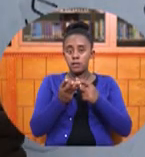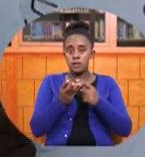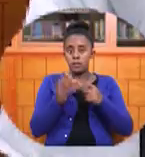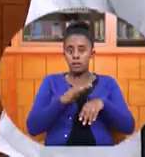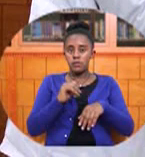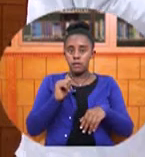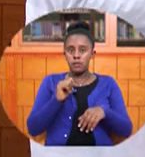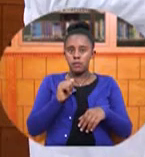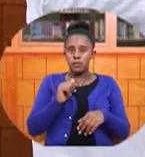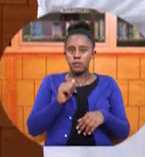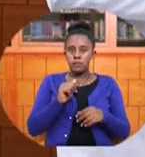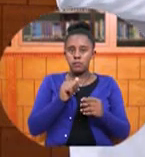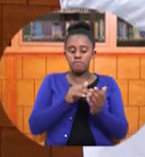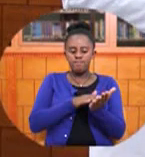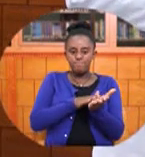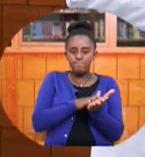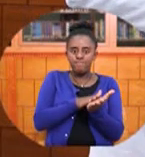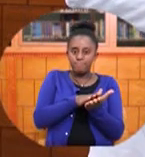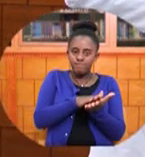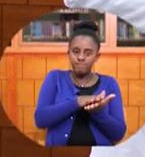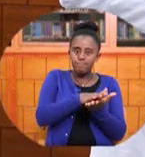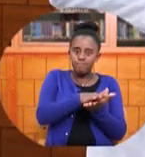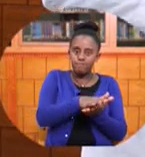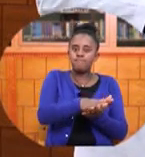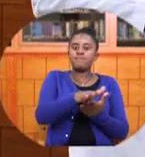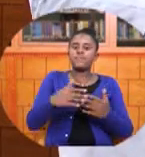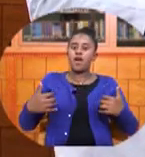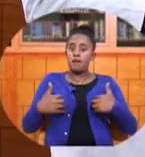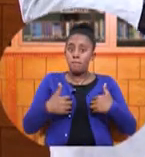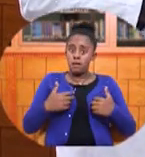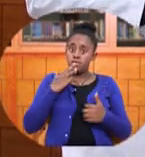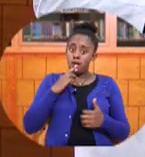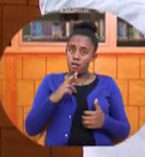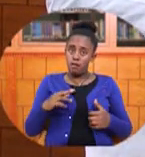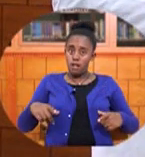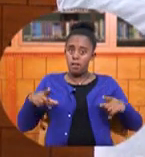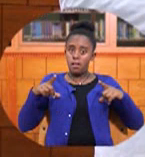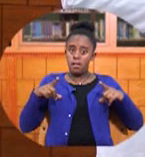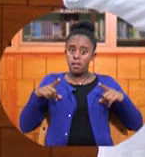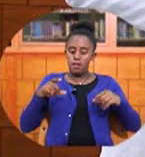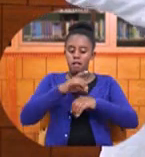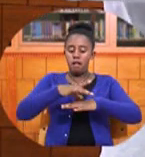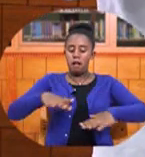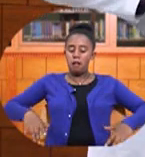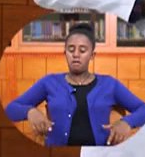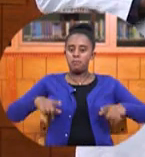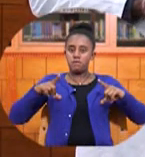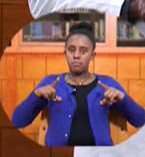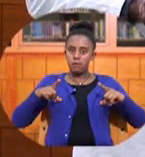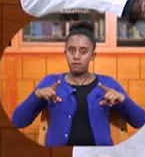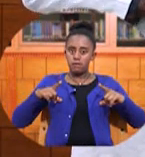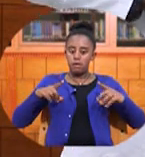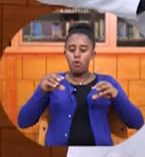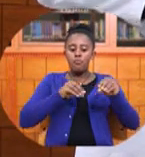The sixth one is called reptiles. Reptiles are the animal live on the